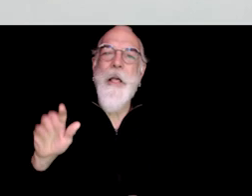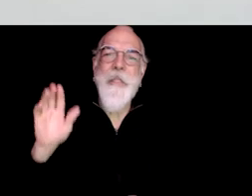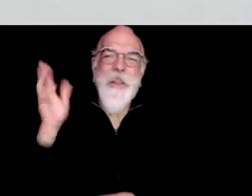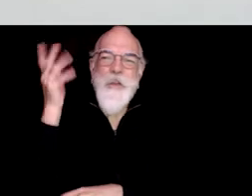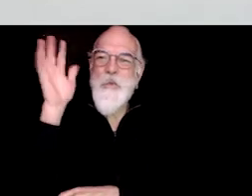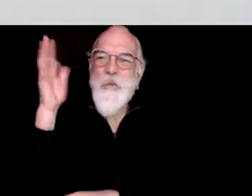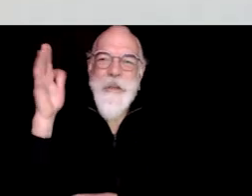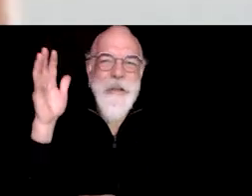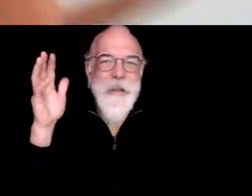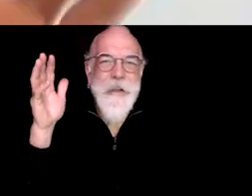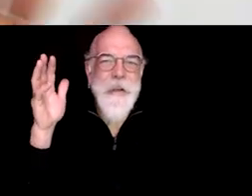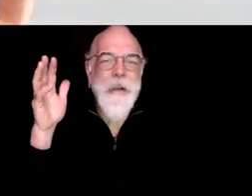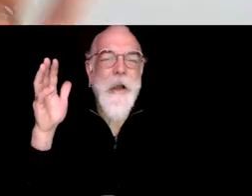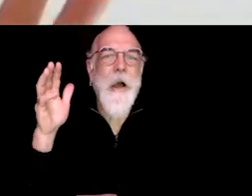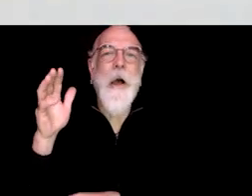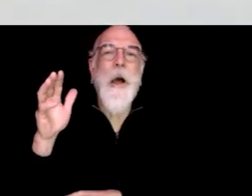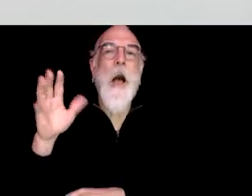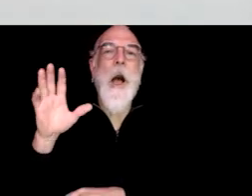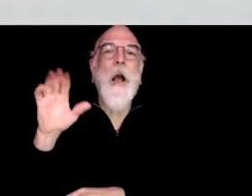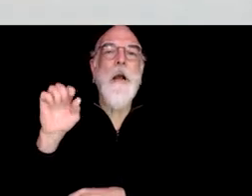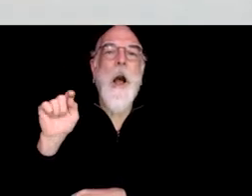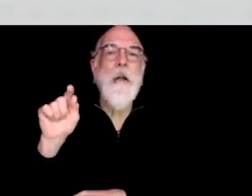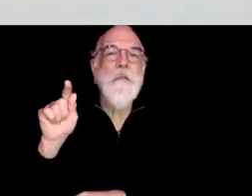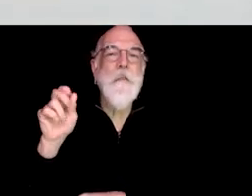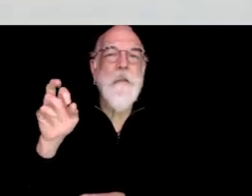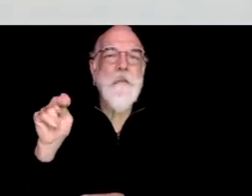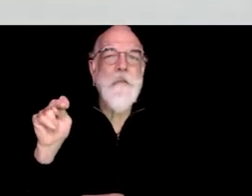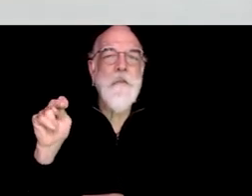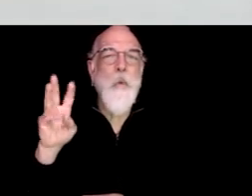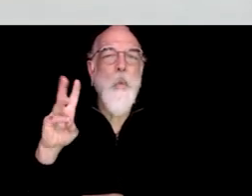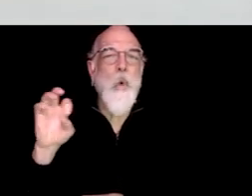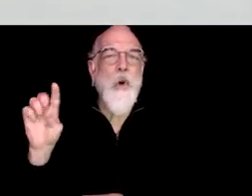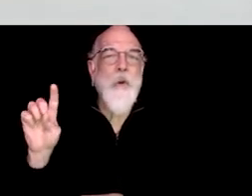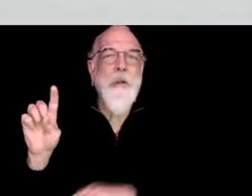Quayalich, meaning the dancing tree. And you can kind of see